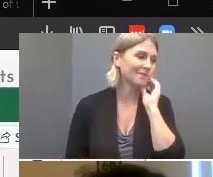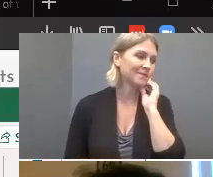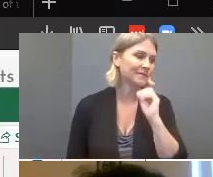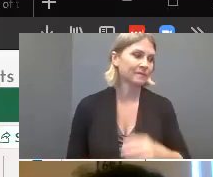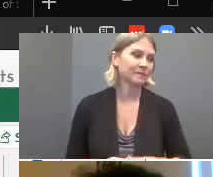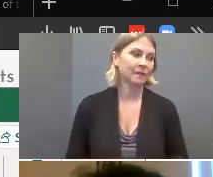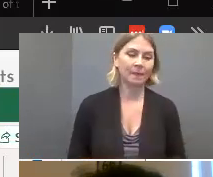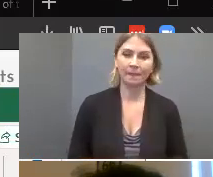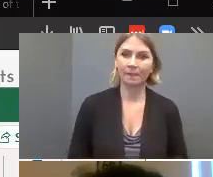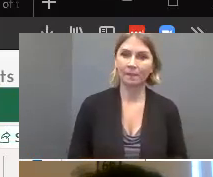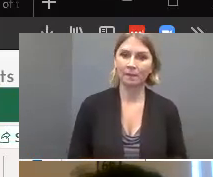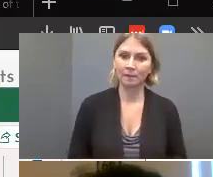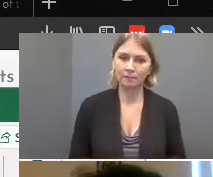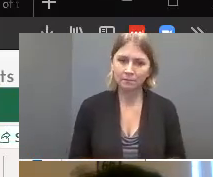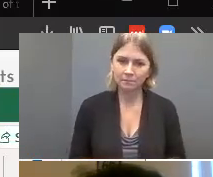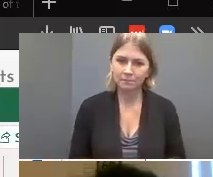Okay.